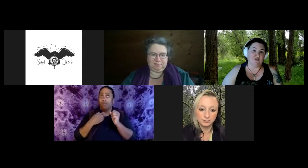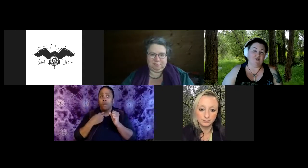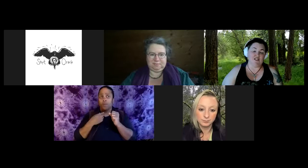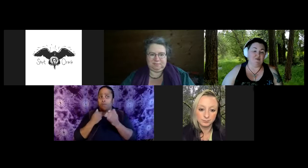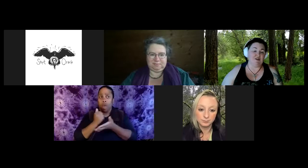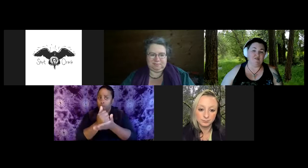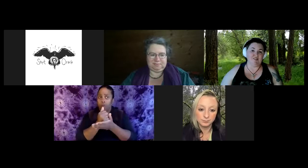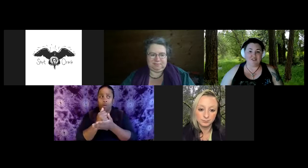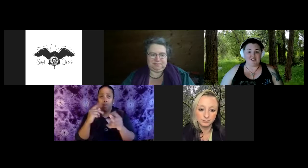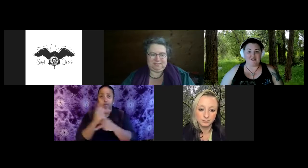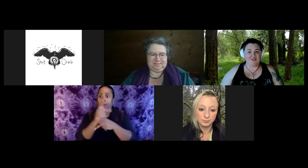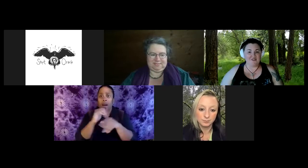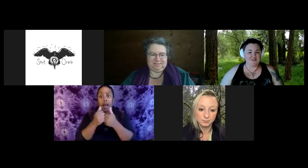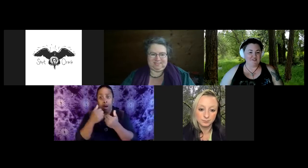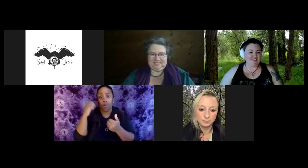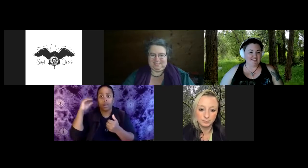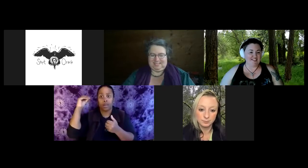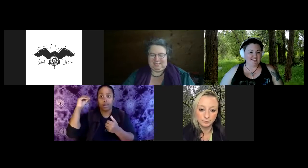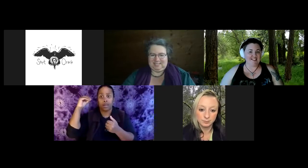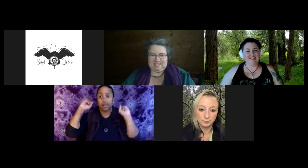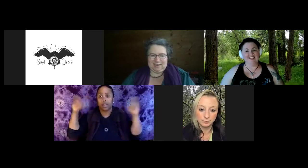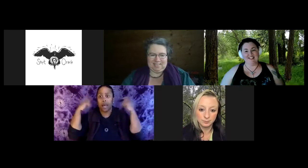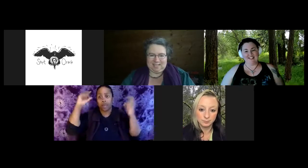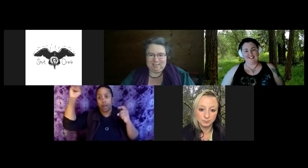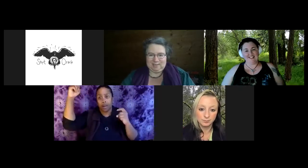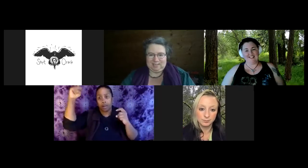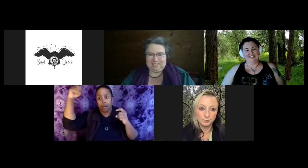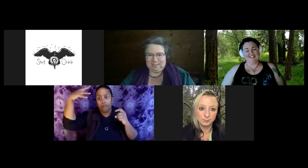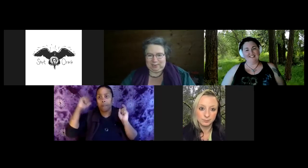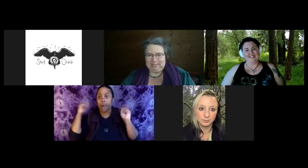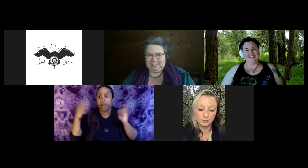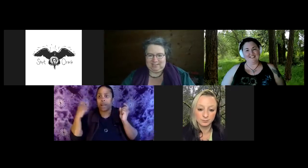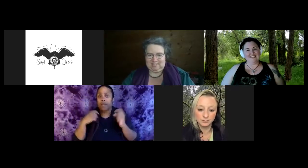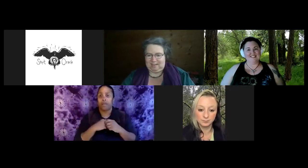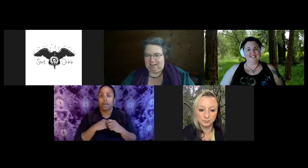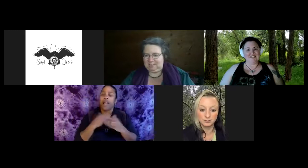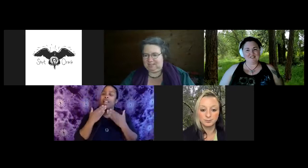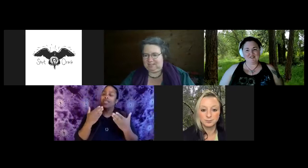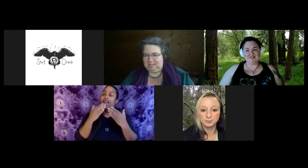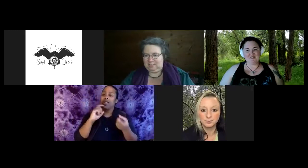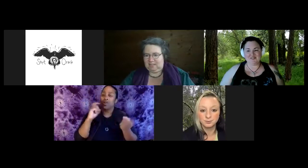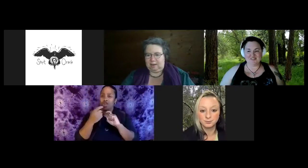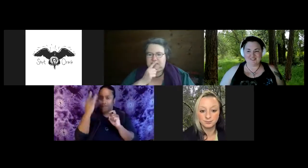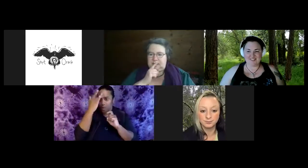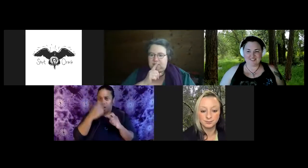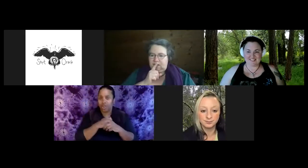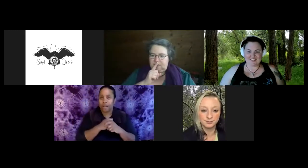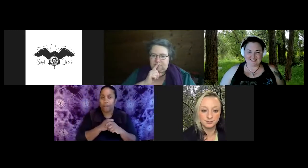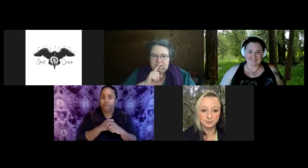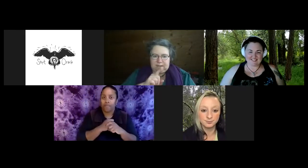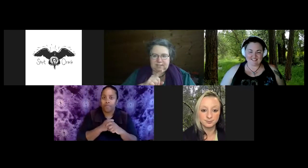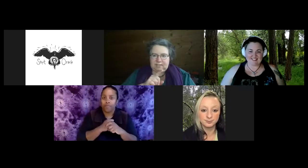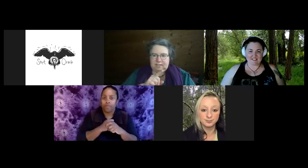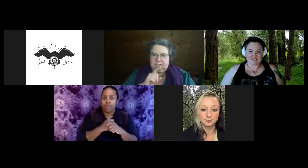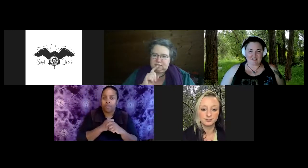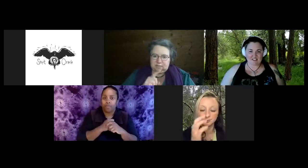contacted me and let me know how you celebrate. So thank you. Great. Thank you so much, Shift Witch. All right. And I'm sorry, I'm not